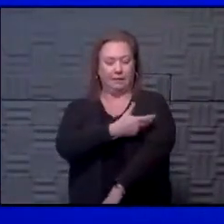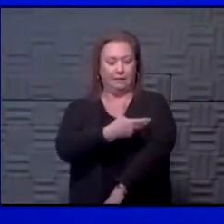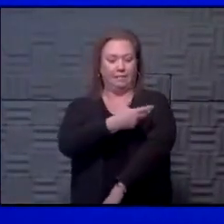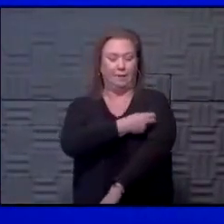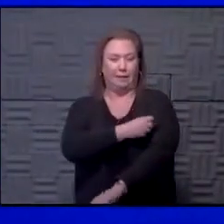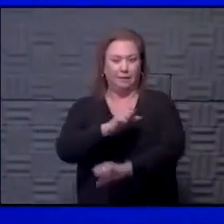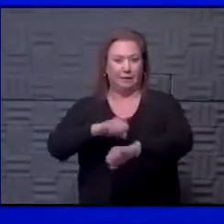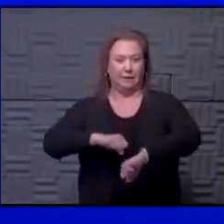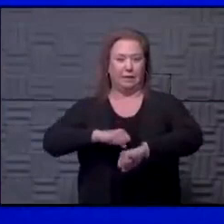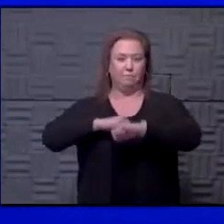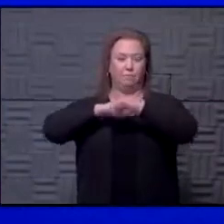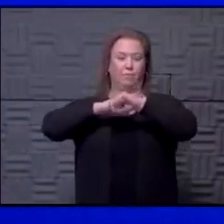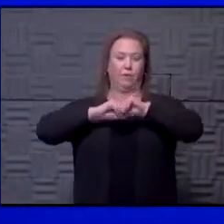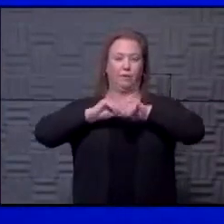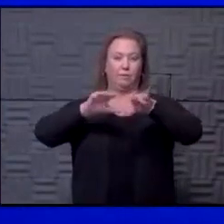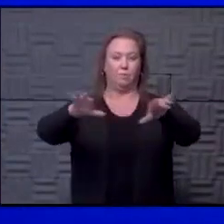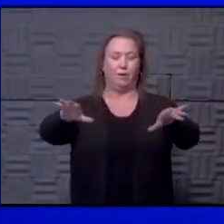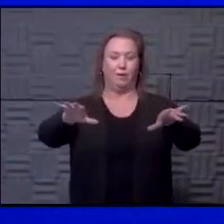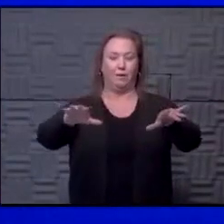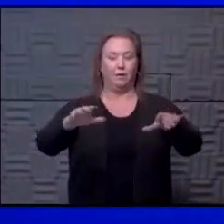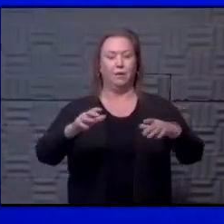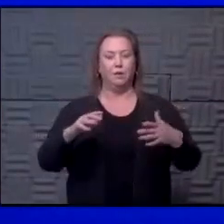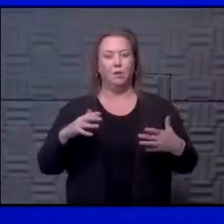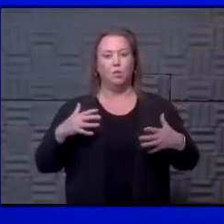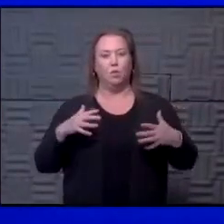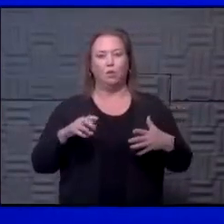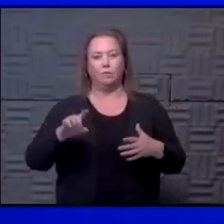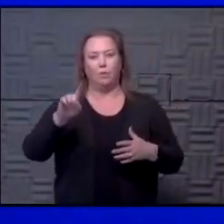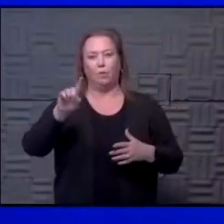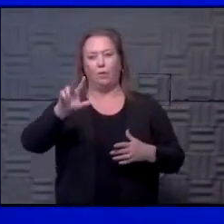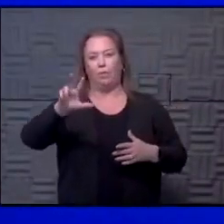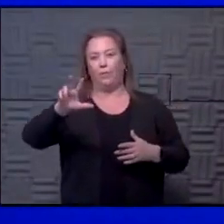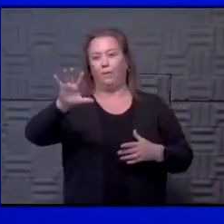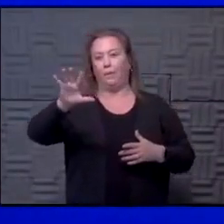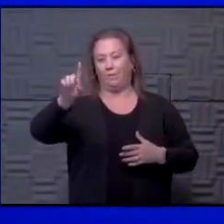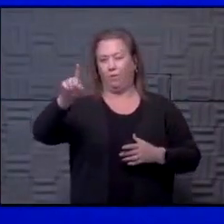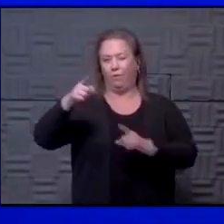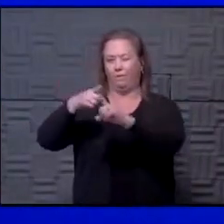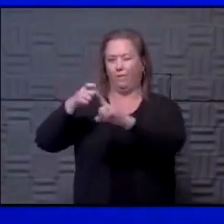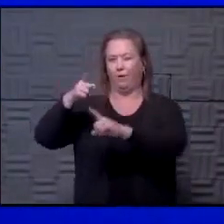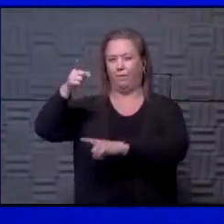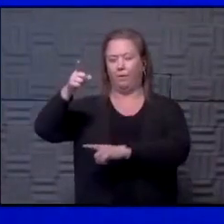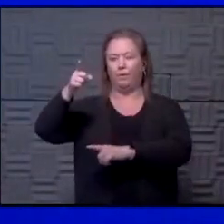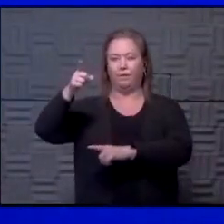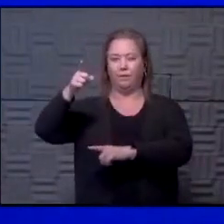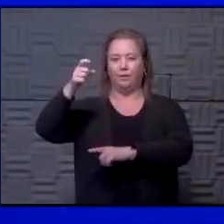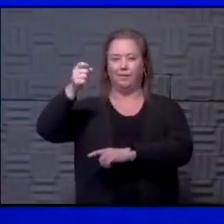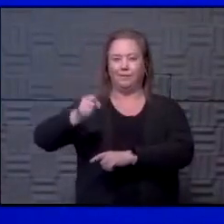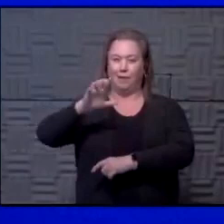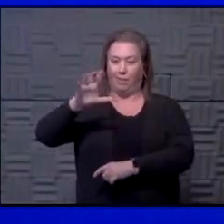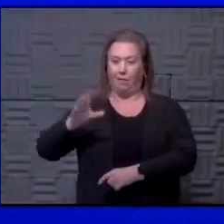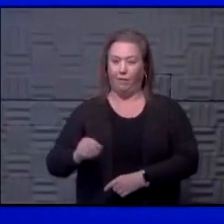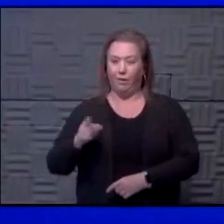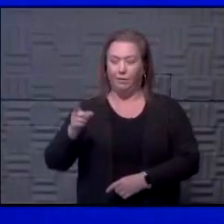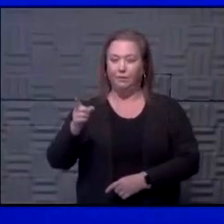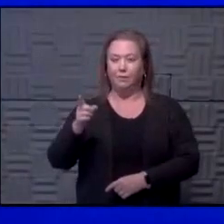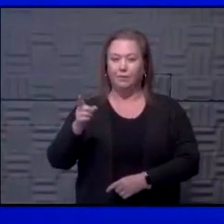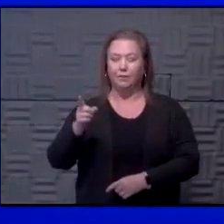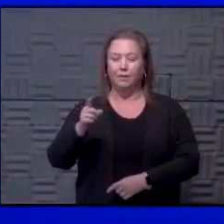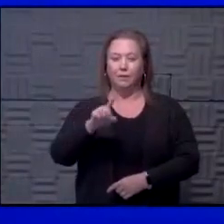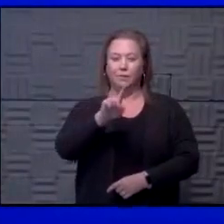can help prevent spread. The only one we're a little nervous about is the 135 one out of what we call the South African variant, but really